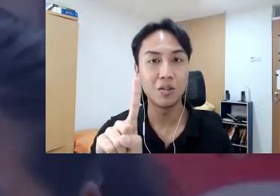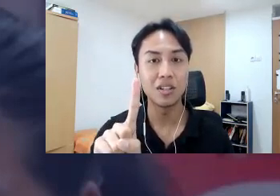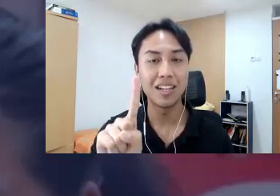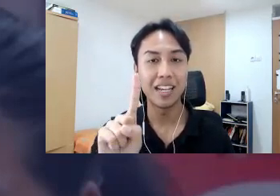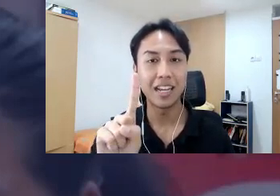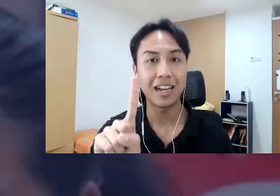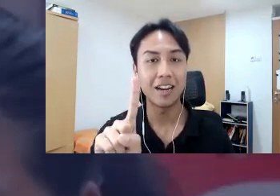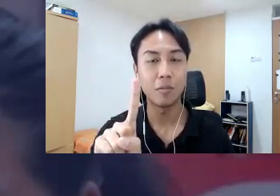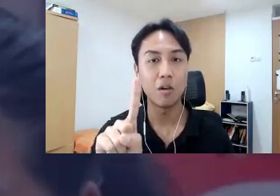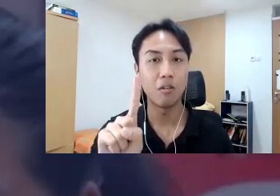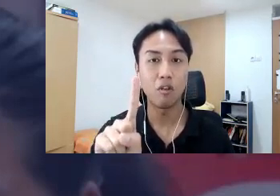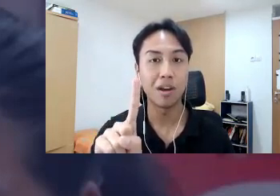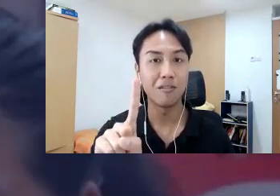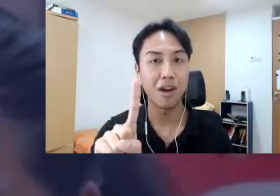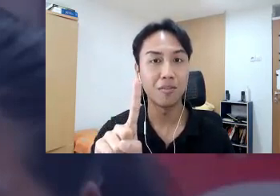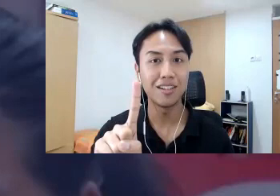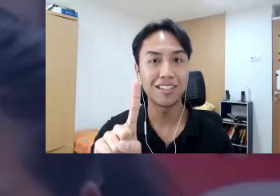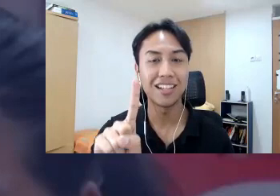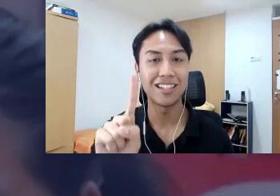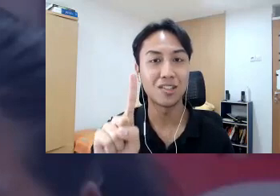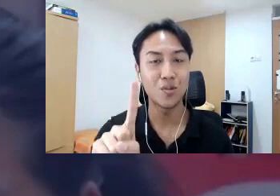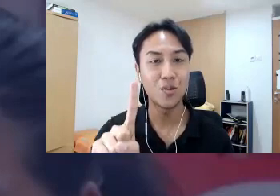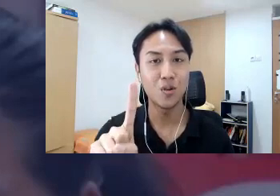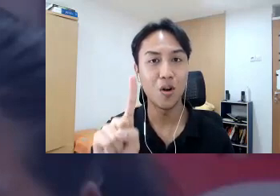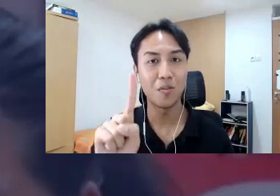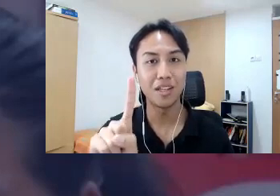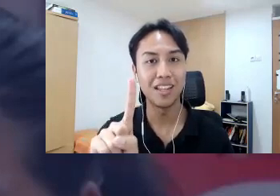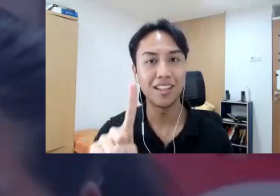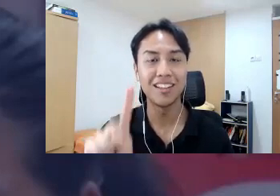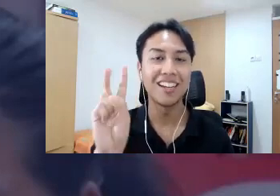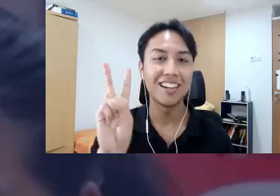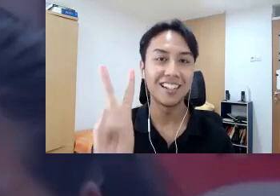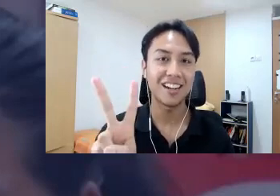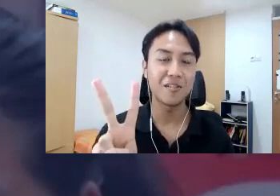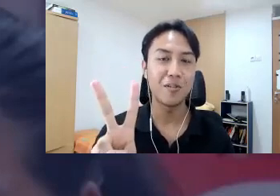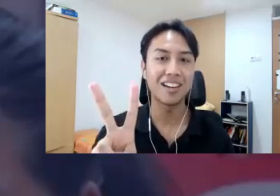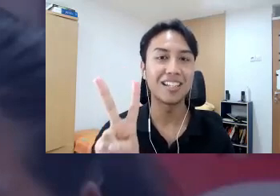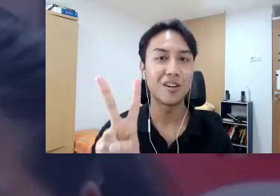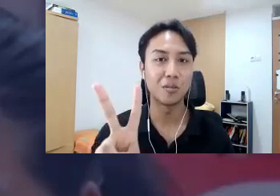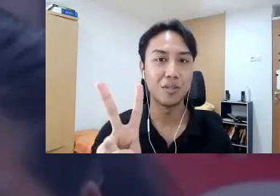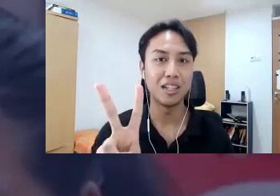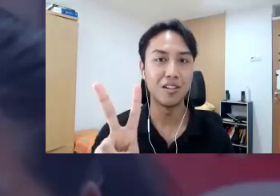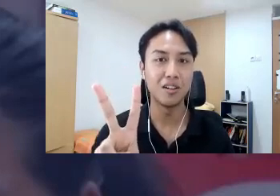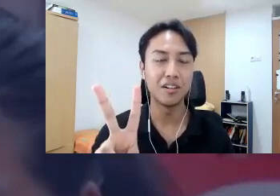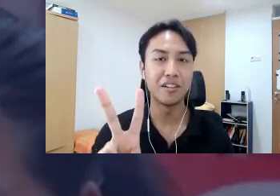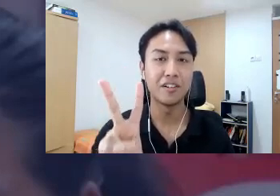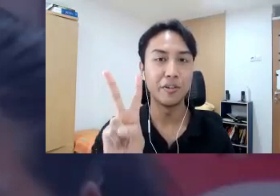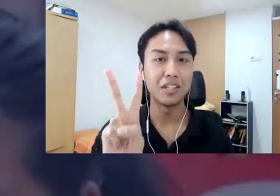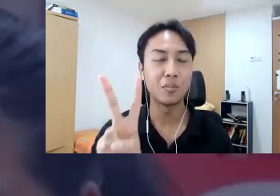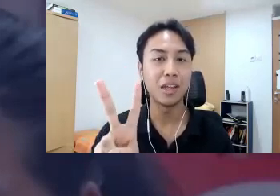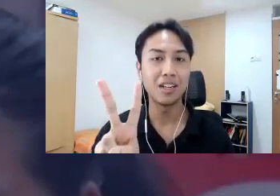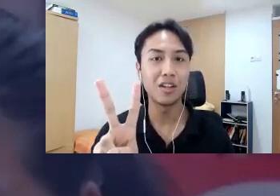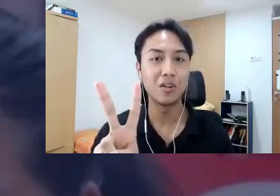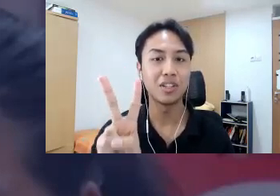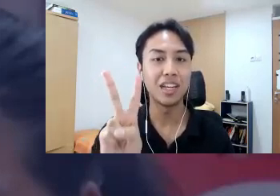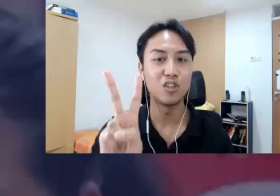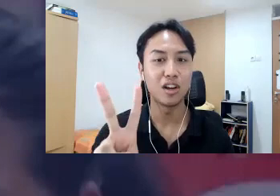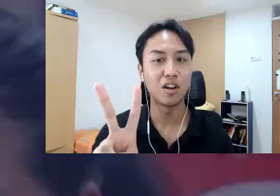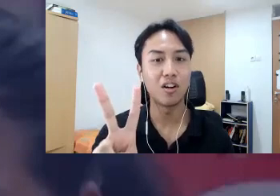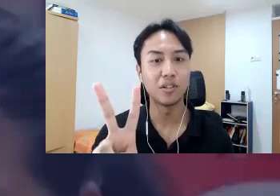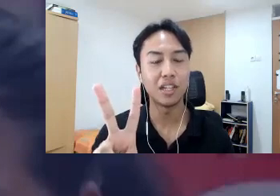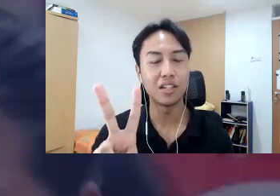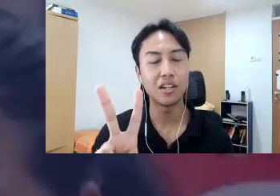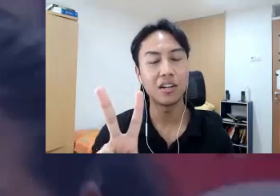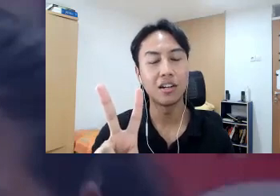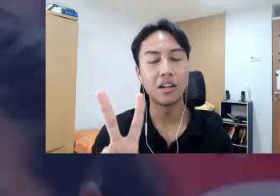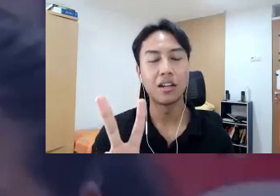mainly used in academic or formal environments, such as school or meeting. The second one is called Bisindo, which is mainly used in